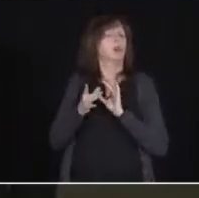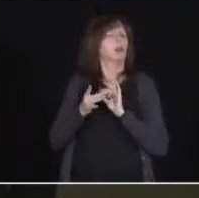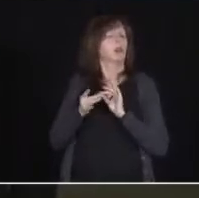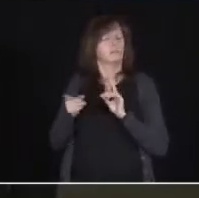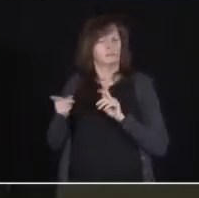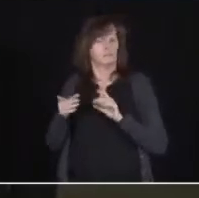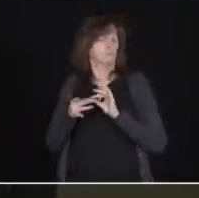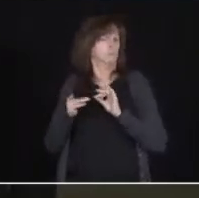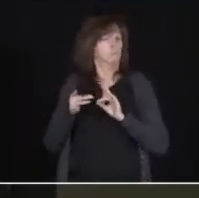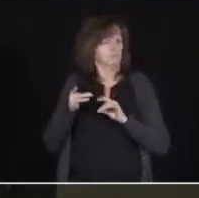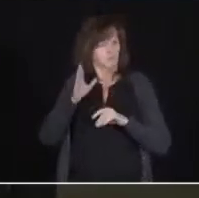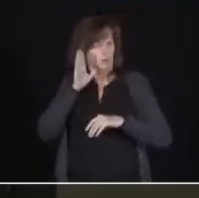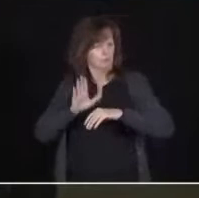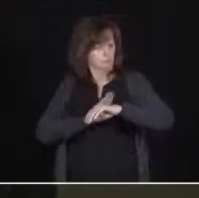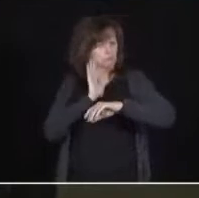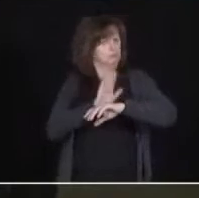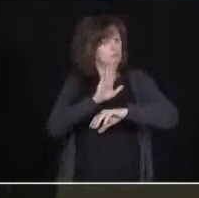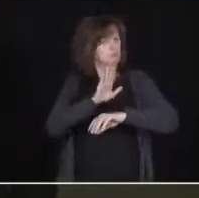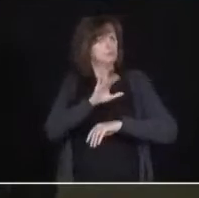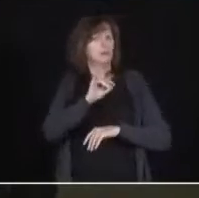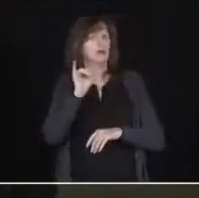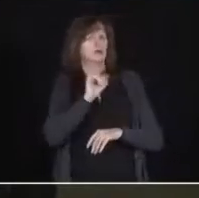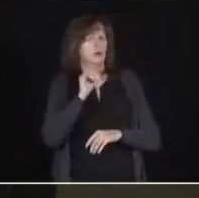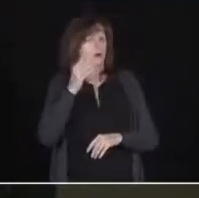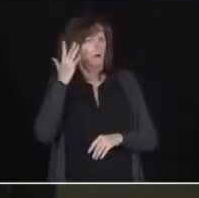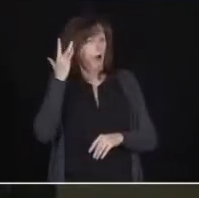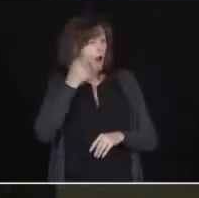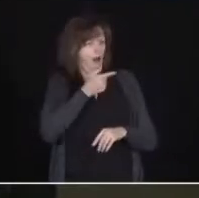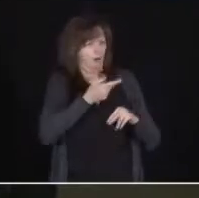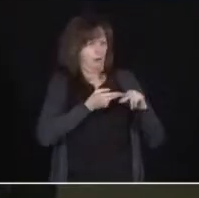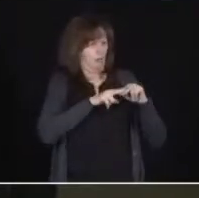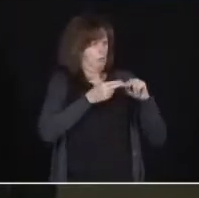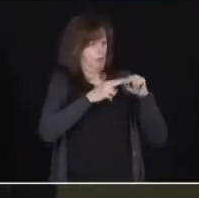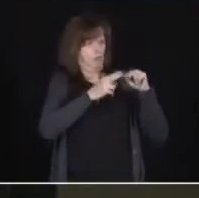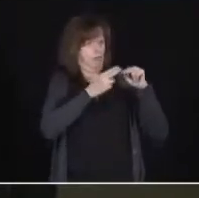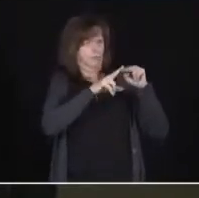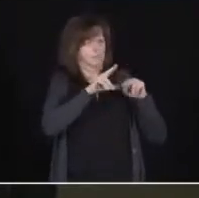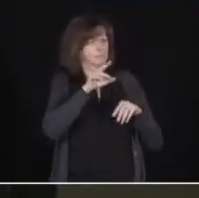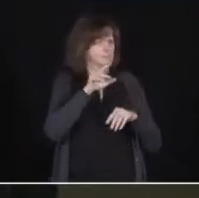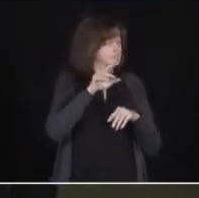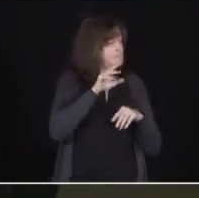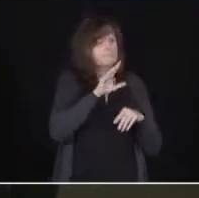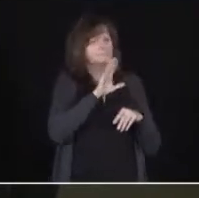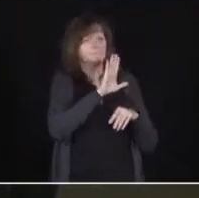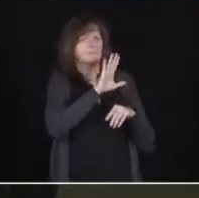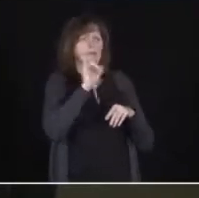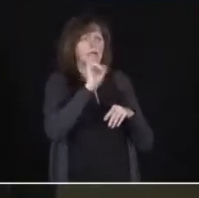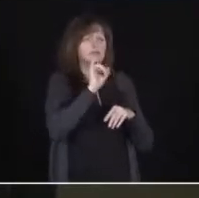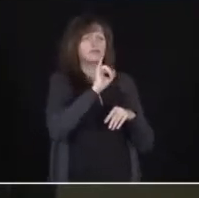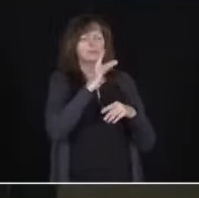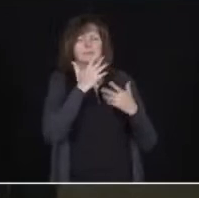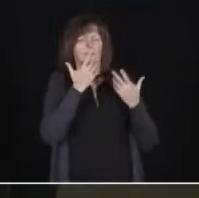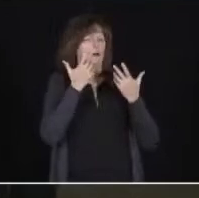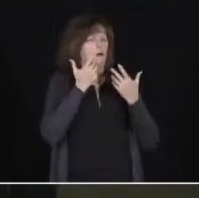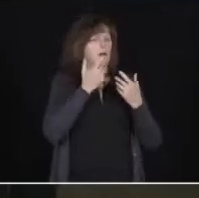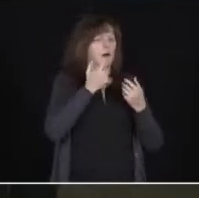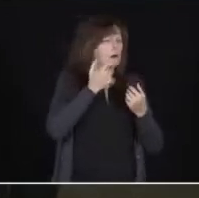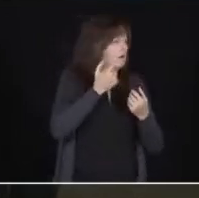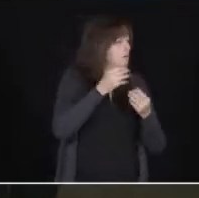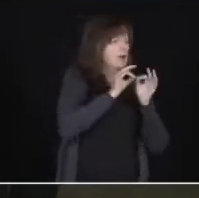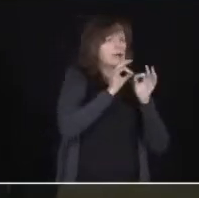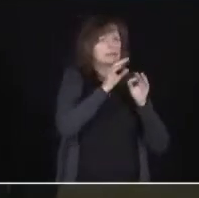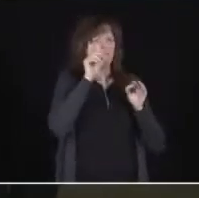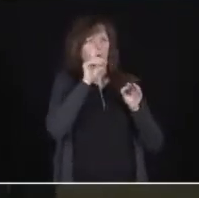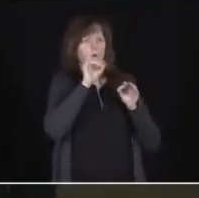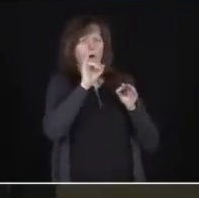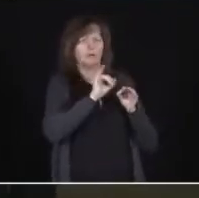shot at the industry because of rising rates and complaints that you're hearing. Now, I spoke with MPP Jim Wilson, who's been in